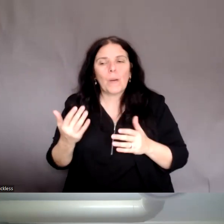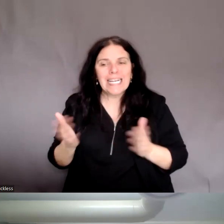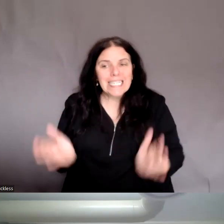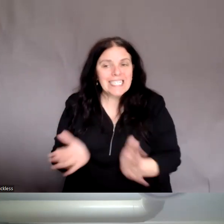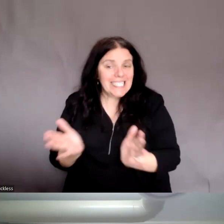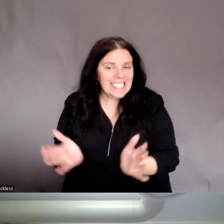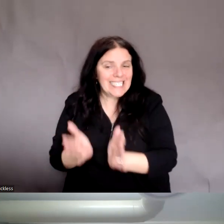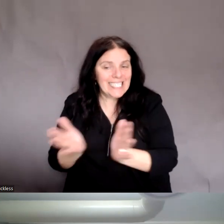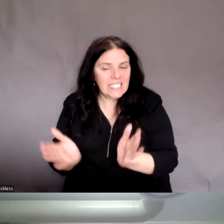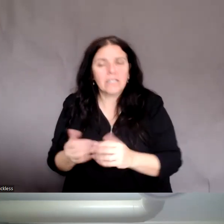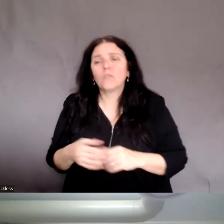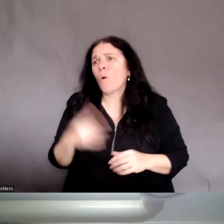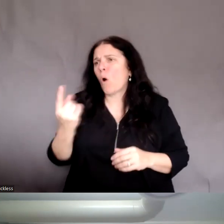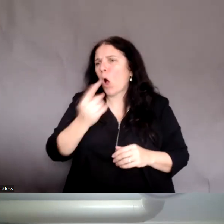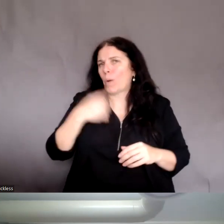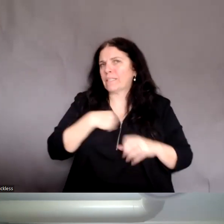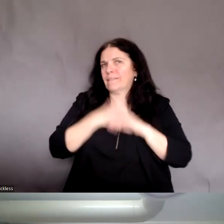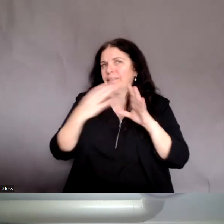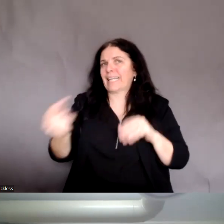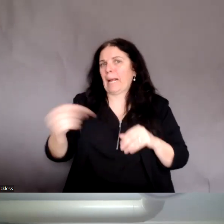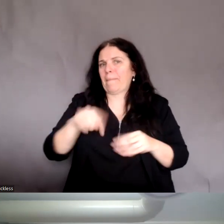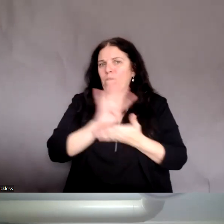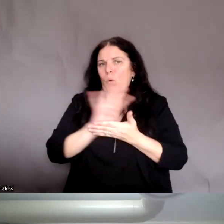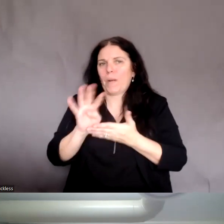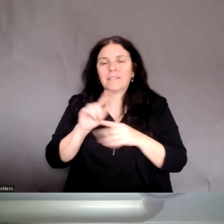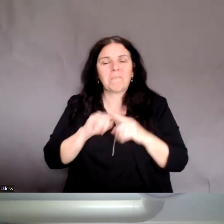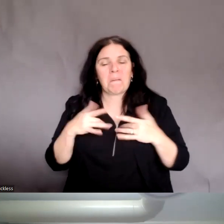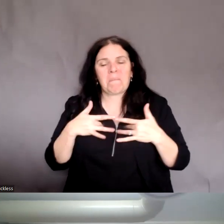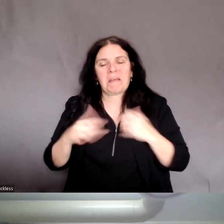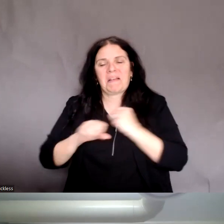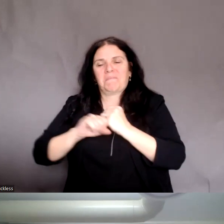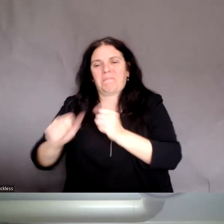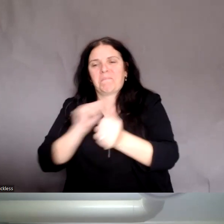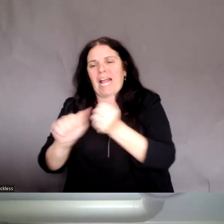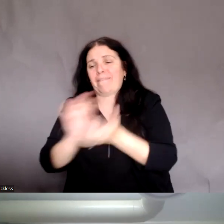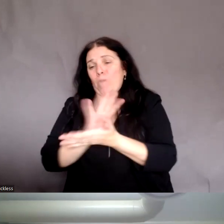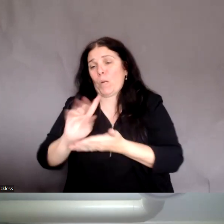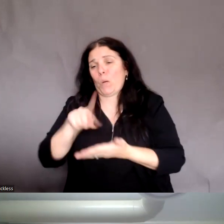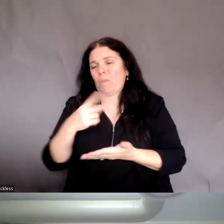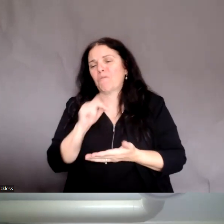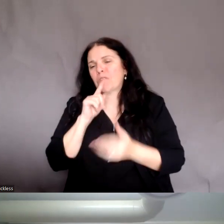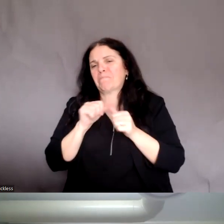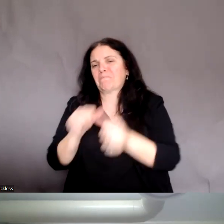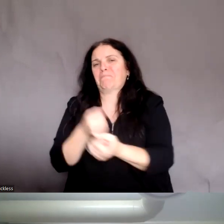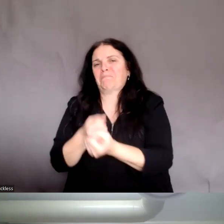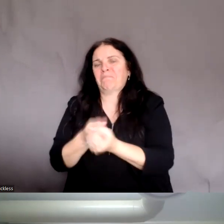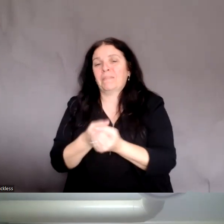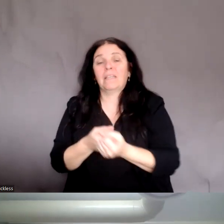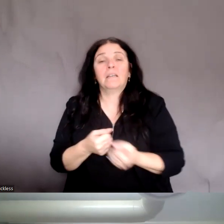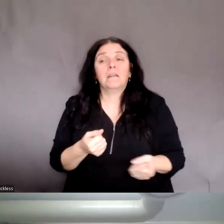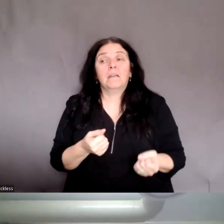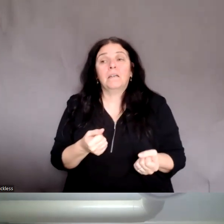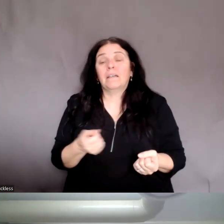started with, sure, they're going to attend 4 weeks, but they never just attended for 4 weeks. And then if they didn't and they got a